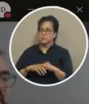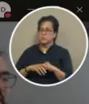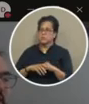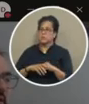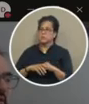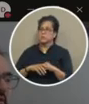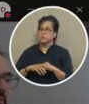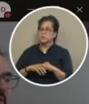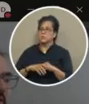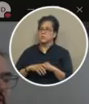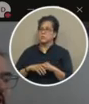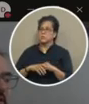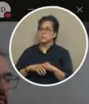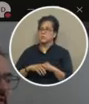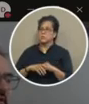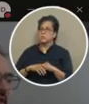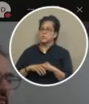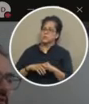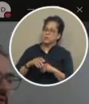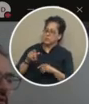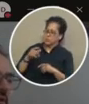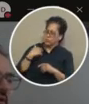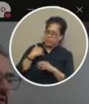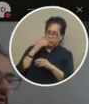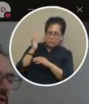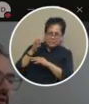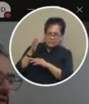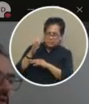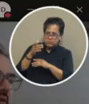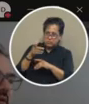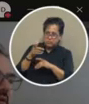Is there a presentation for this item?